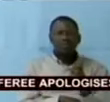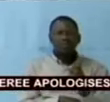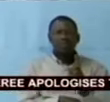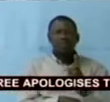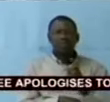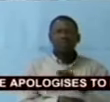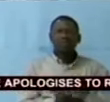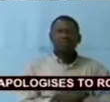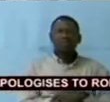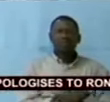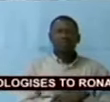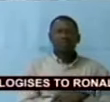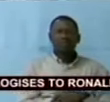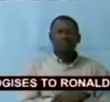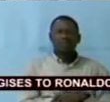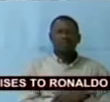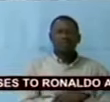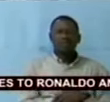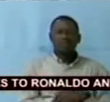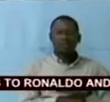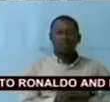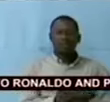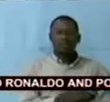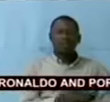It's a four-wheel.